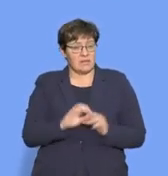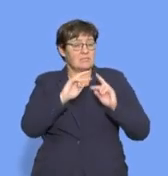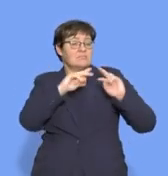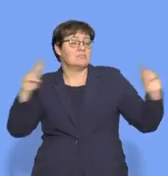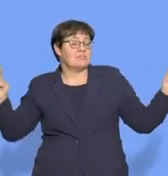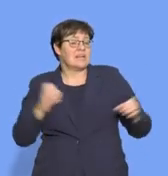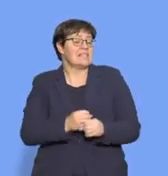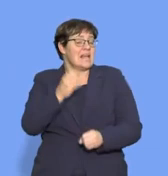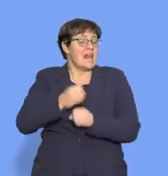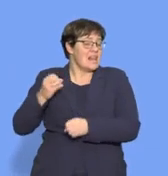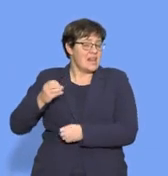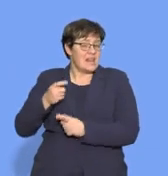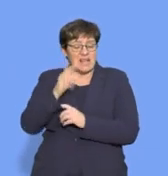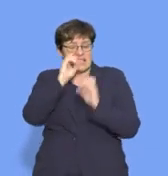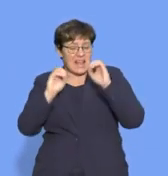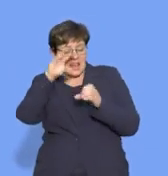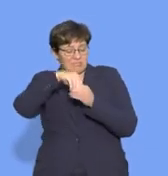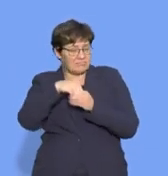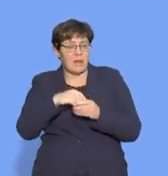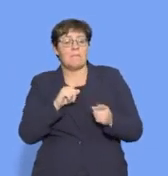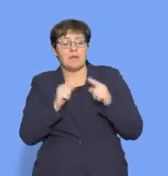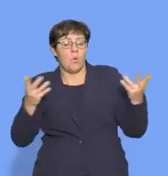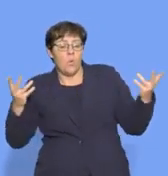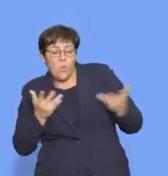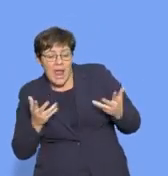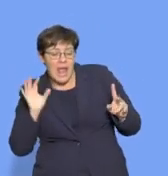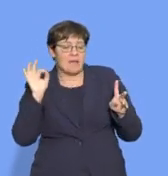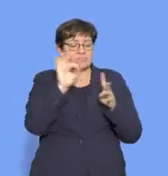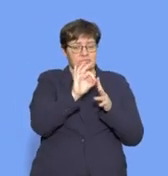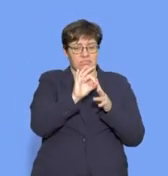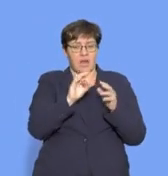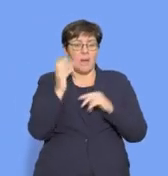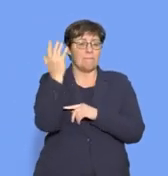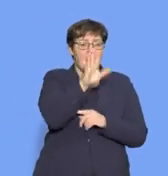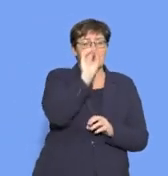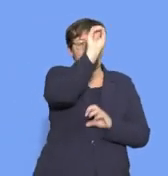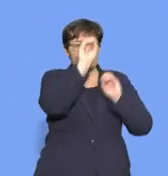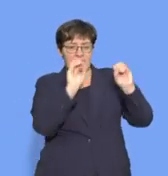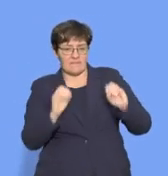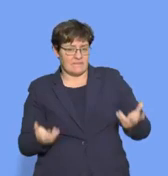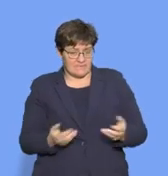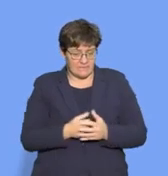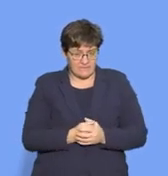what types of cells do we find, but where they are. In other words, how they are arranged.